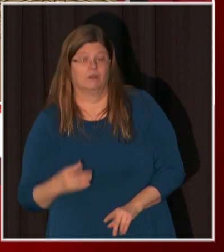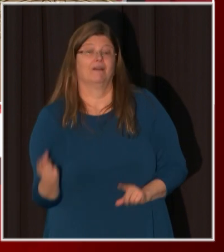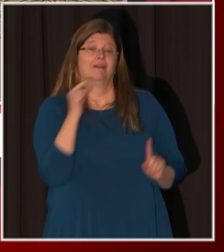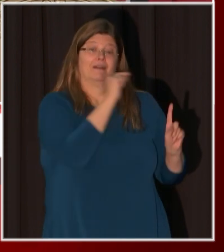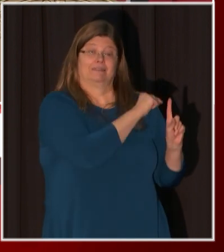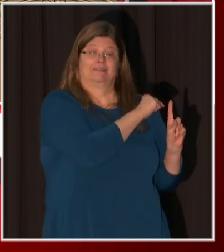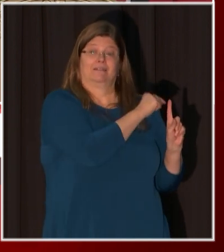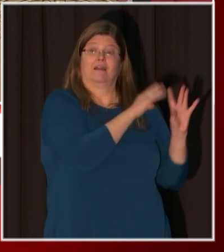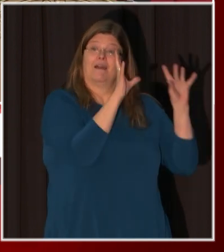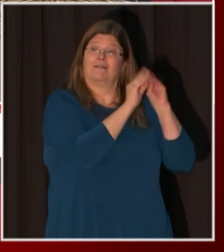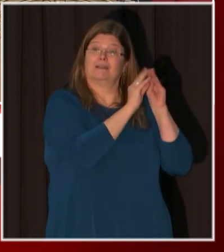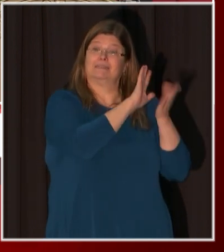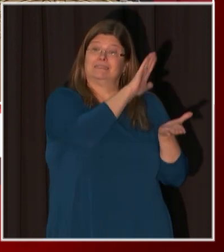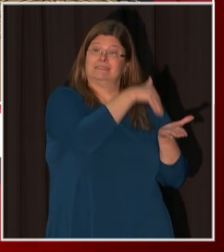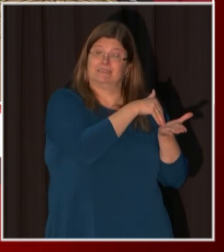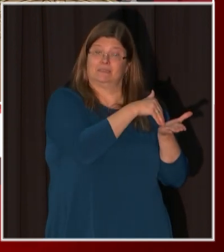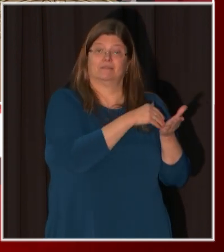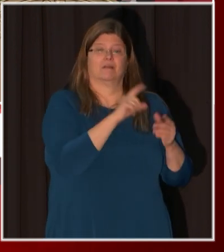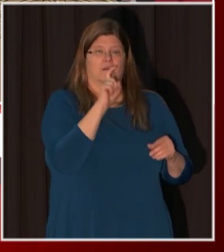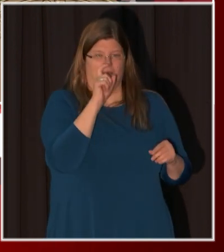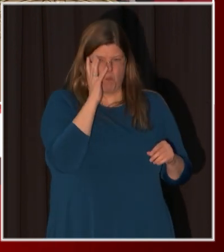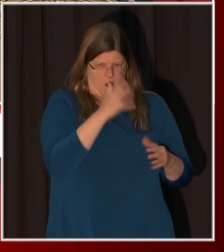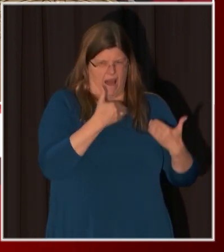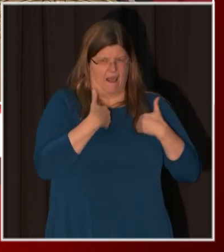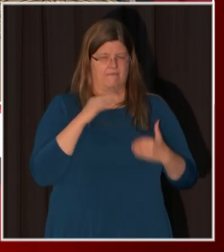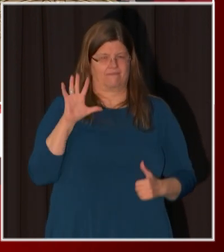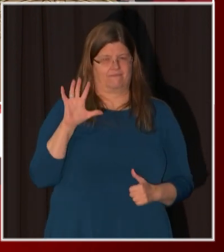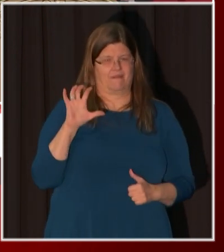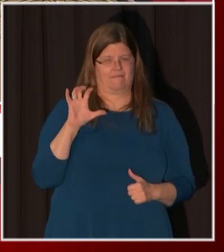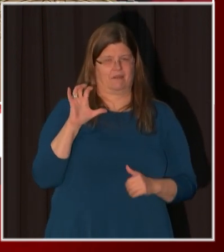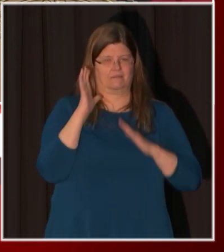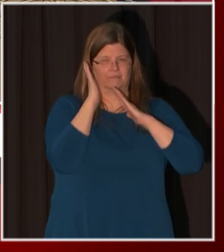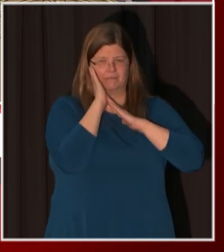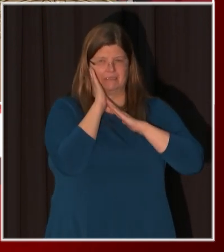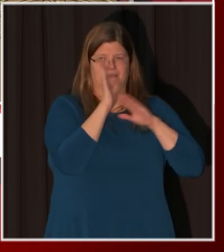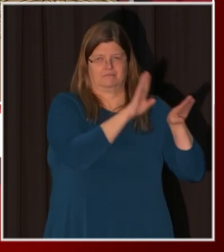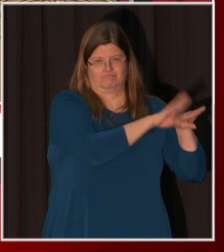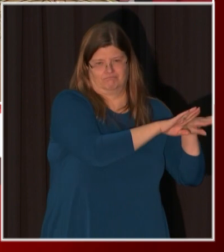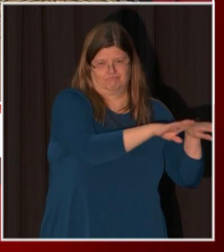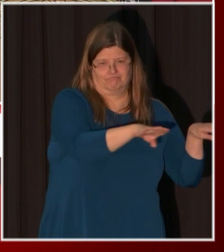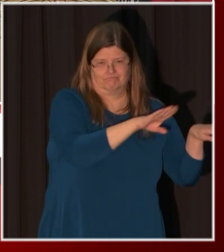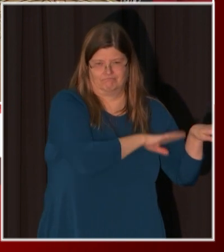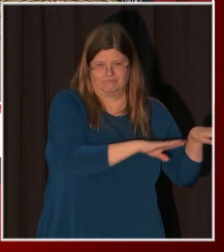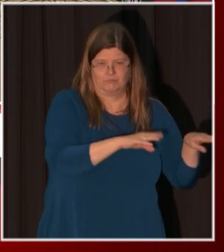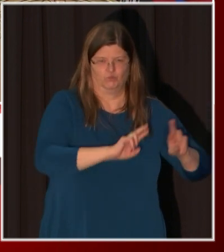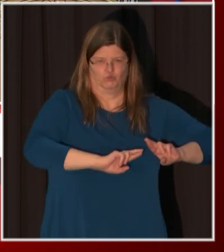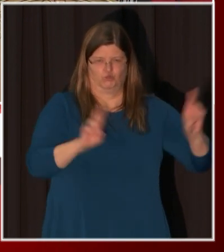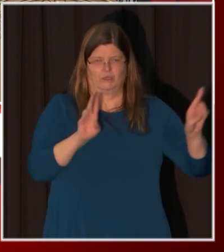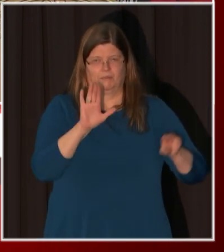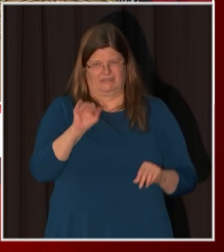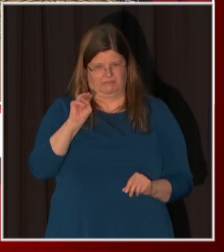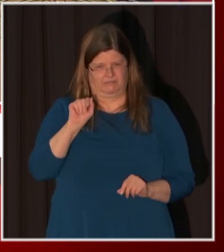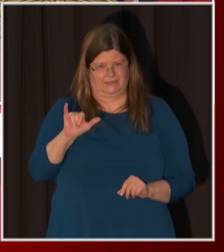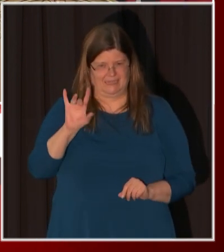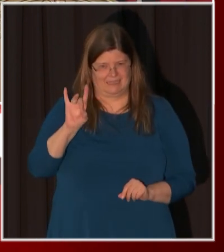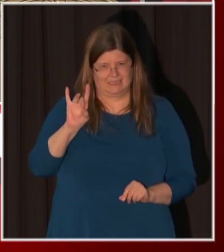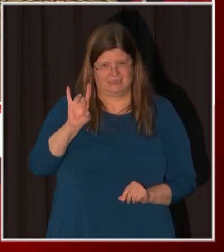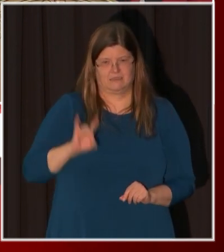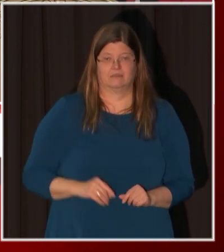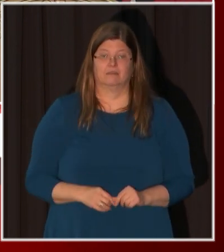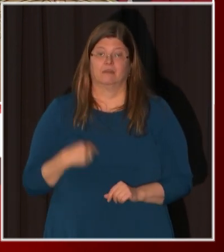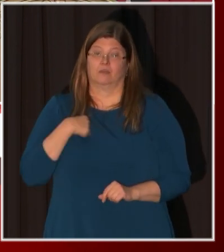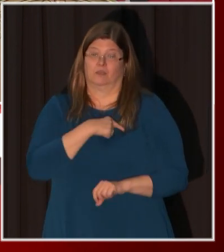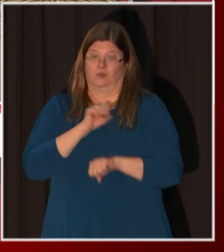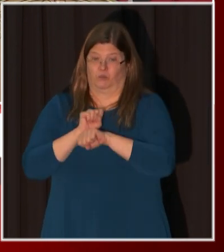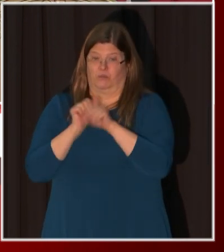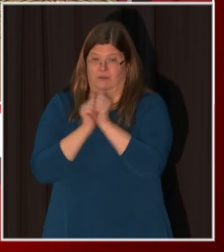beds along the way. Our emergency operations team is also working with hospitals to secure other